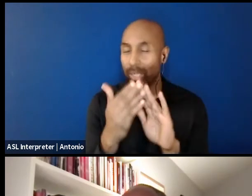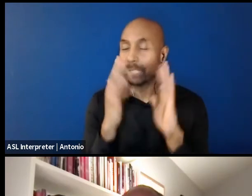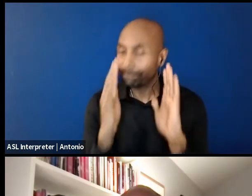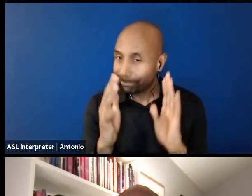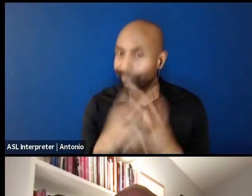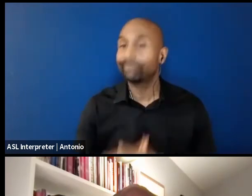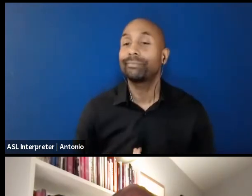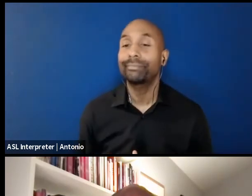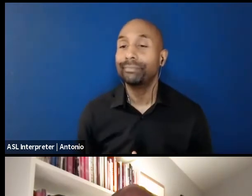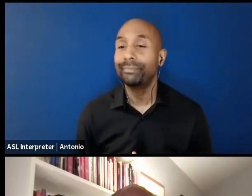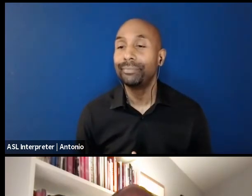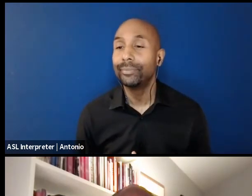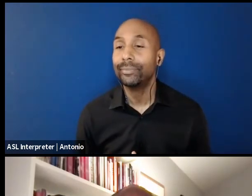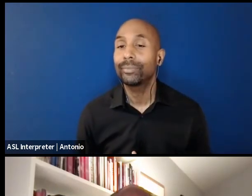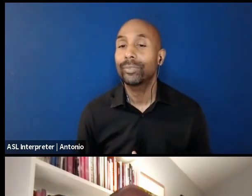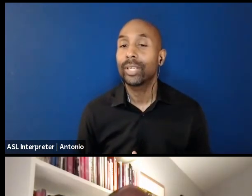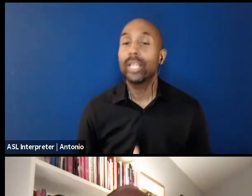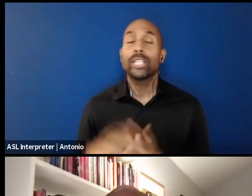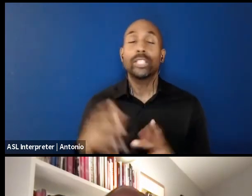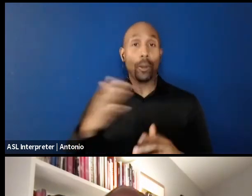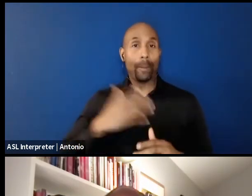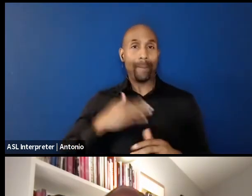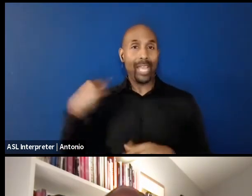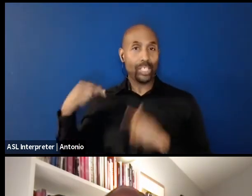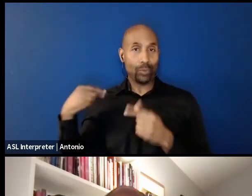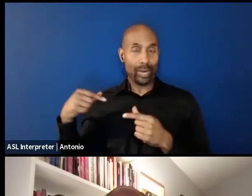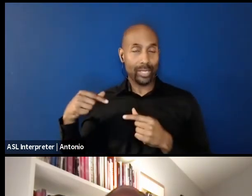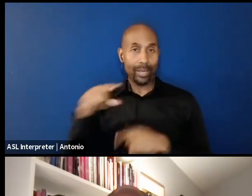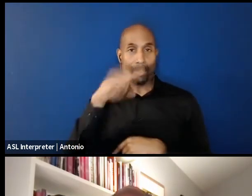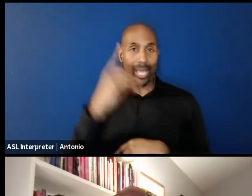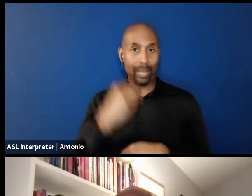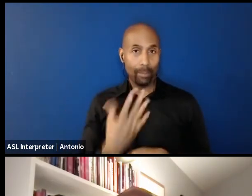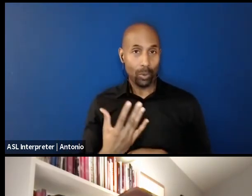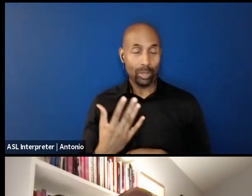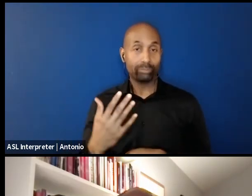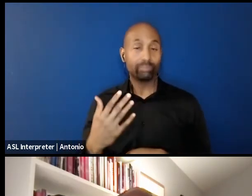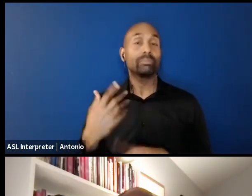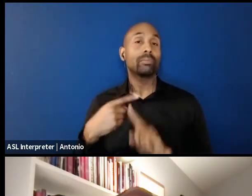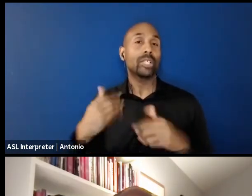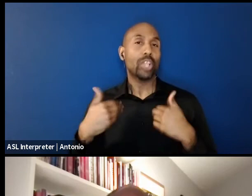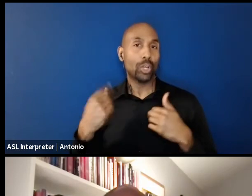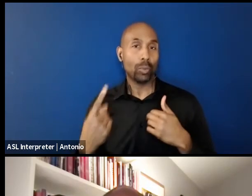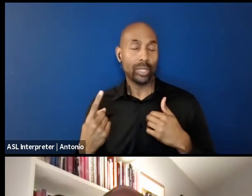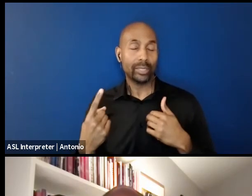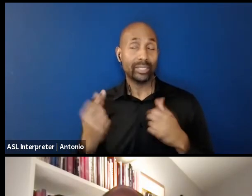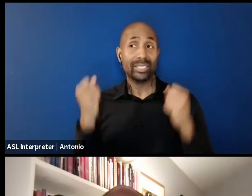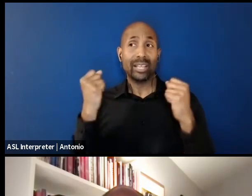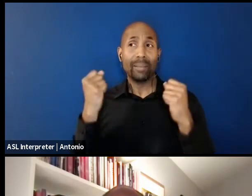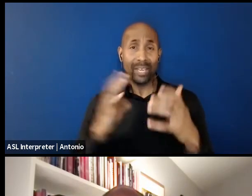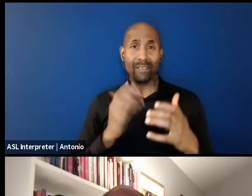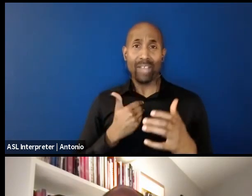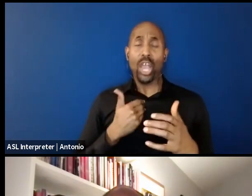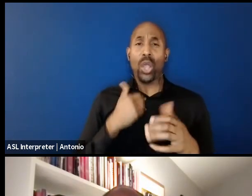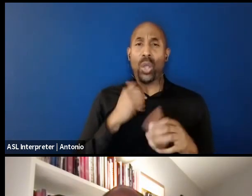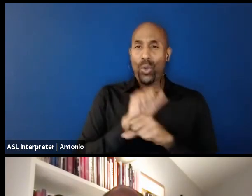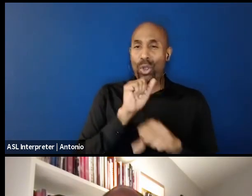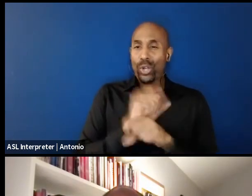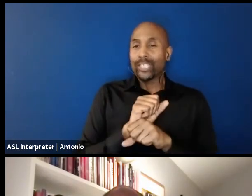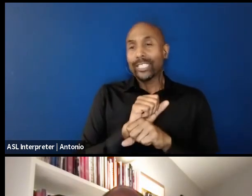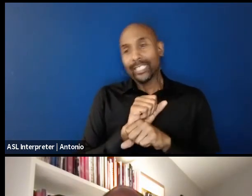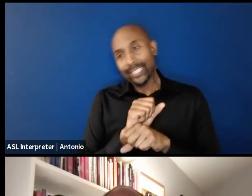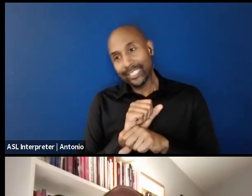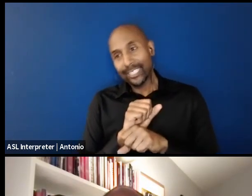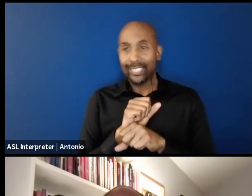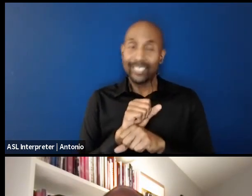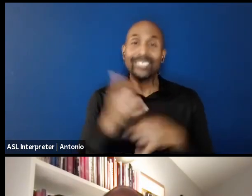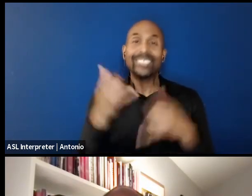thinking about the Black poets of my generation and younger, so much of our work is still held to the standard of institutions that perform tactics